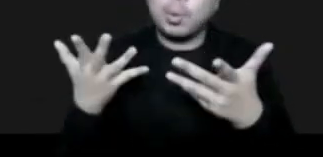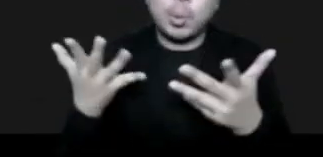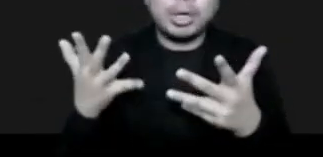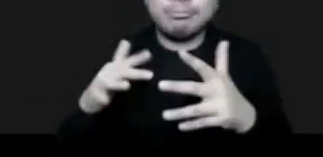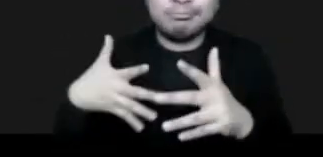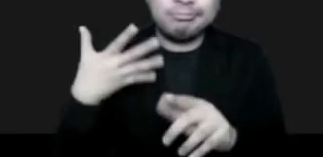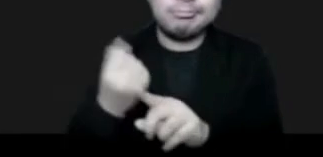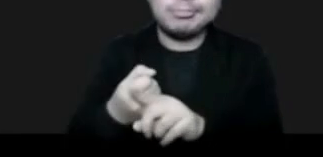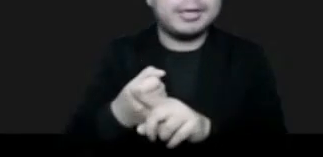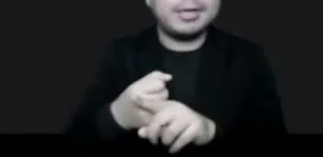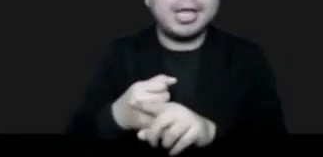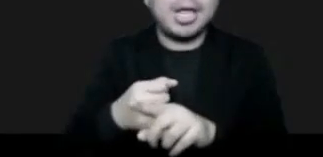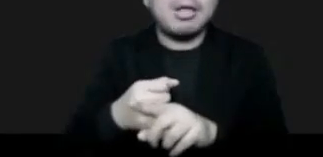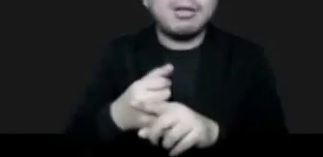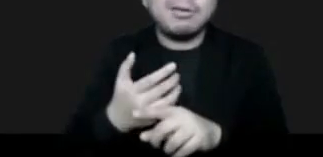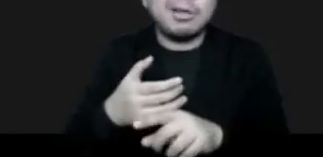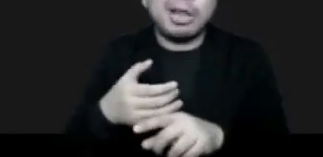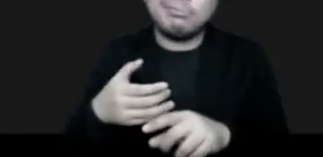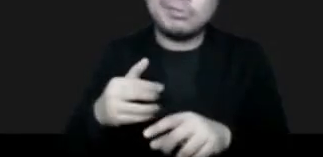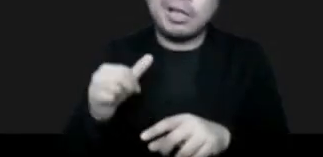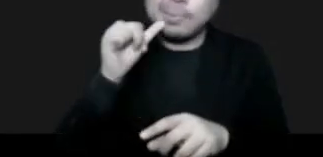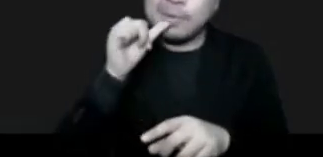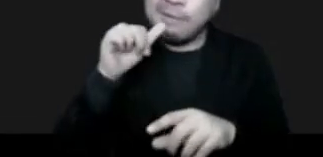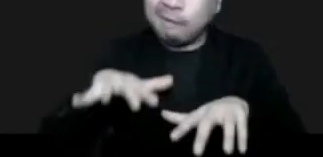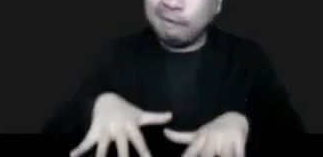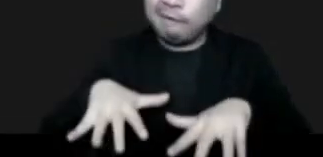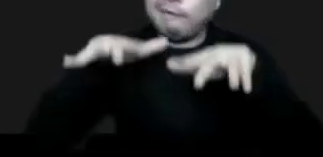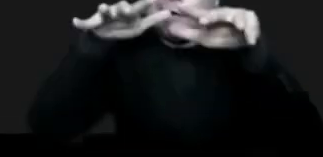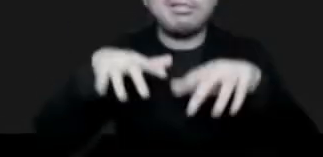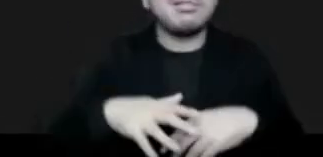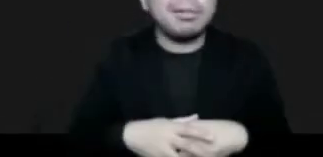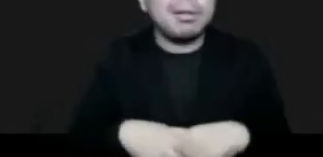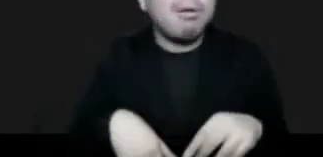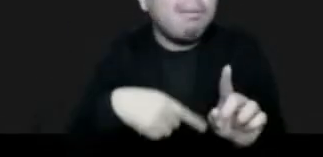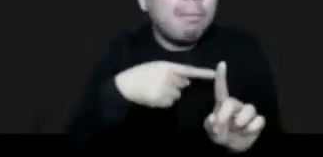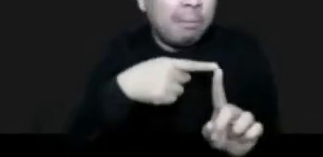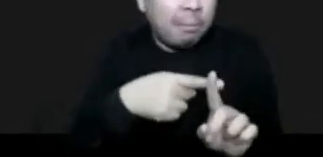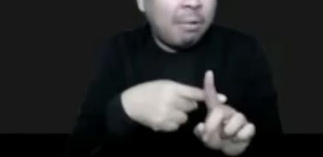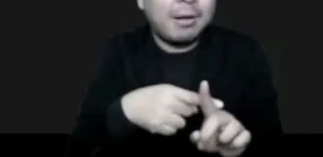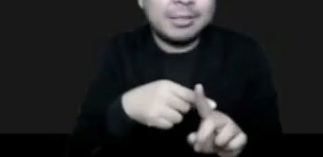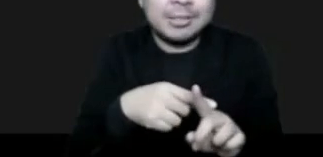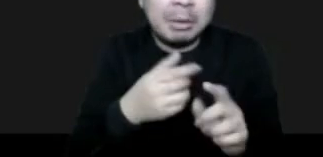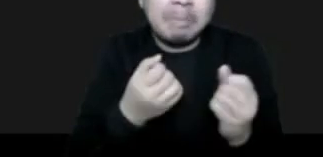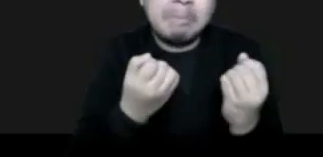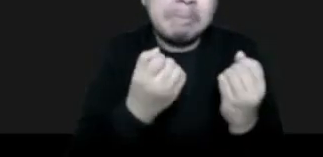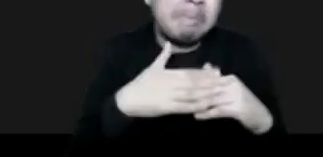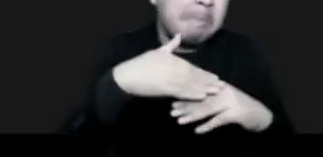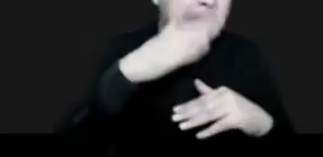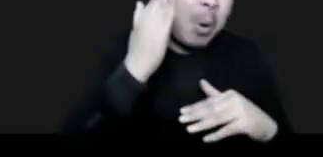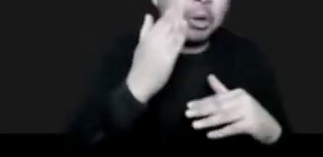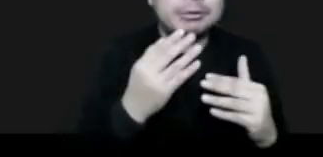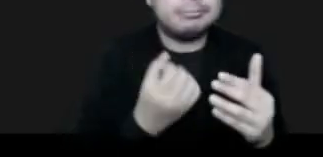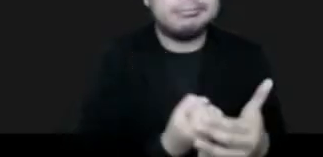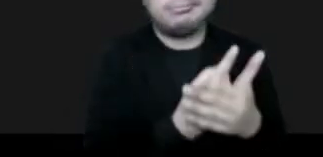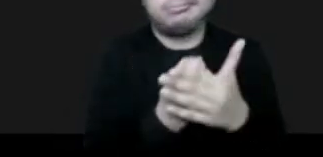see high level of concentration related to the drought-related complexities